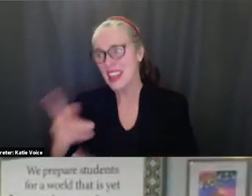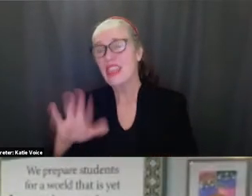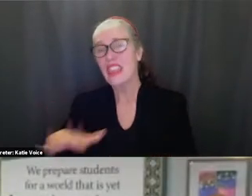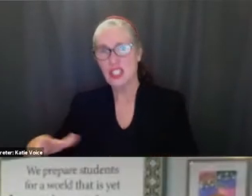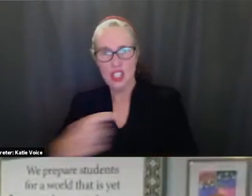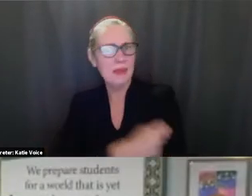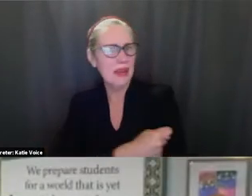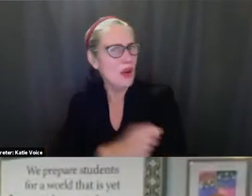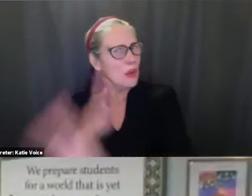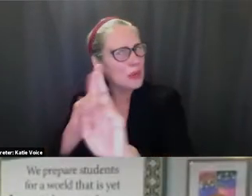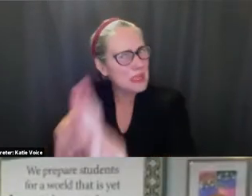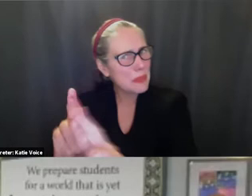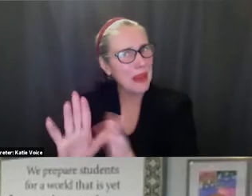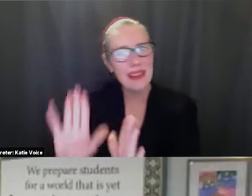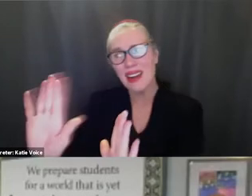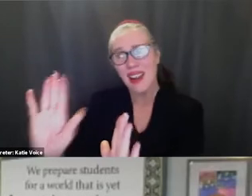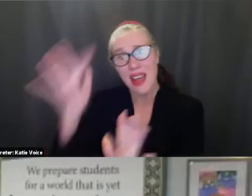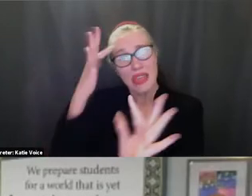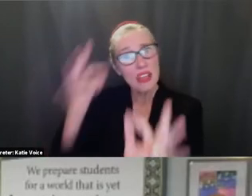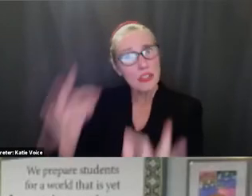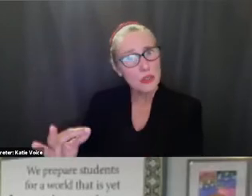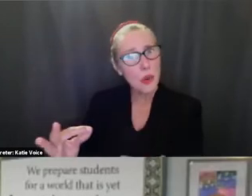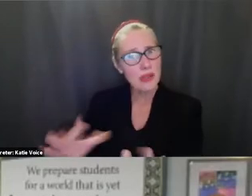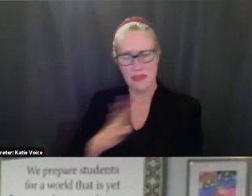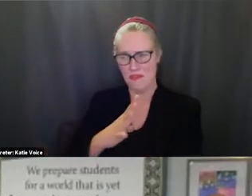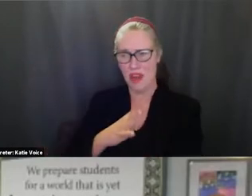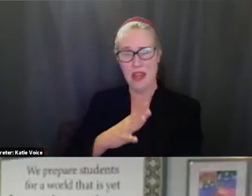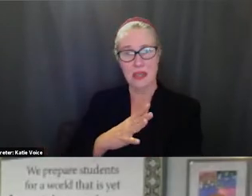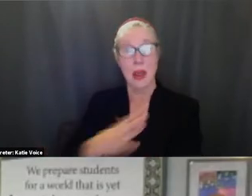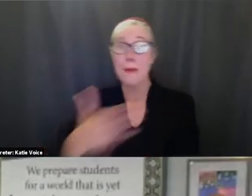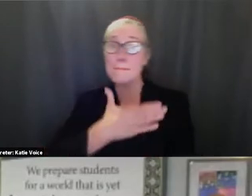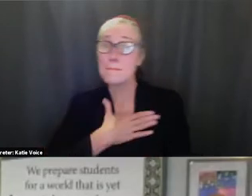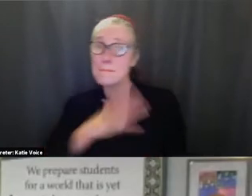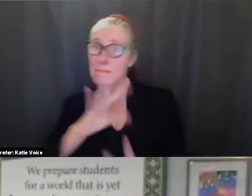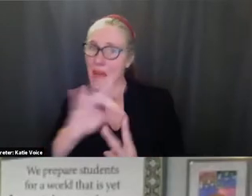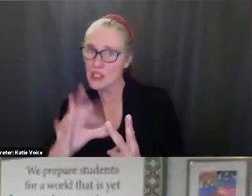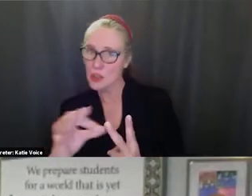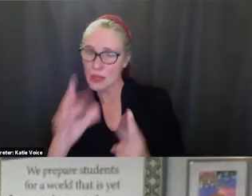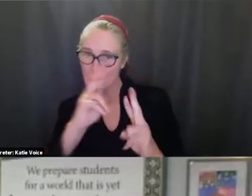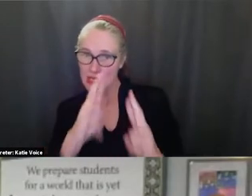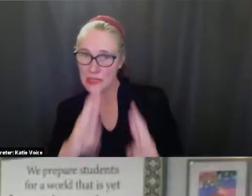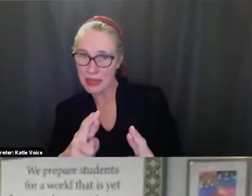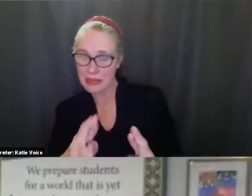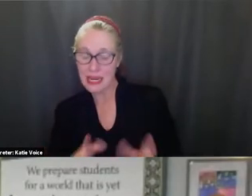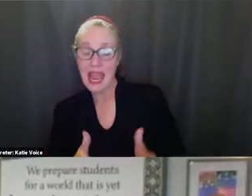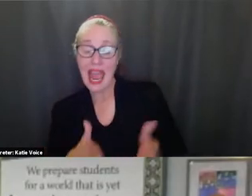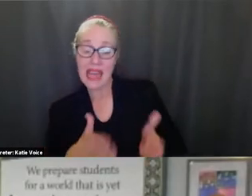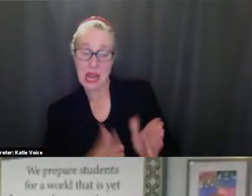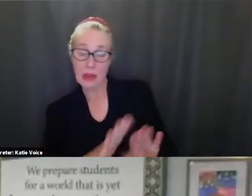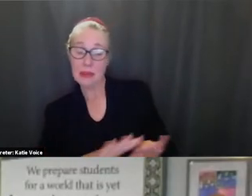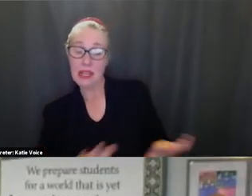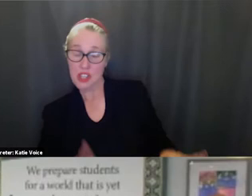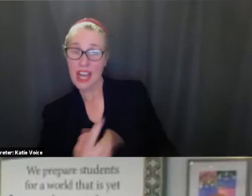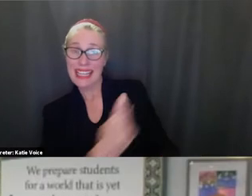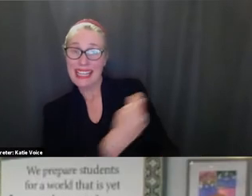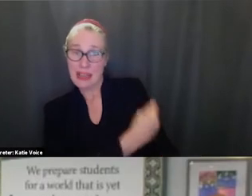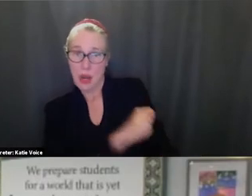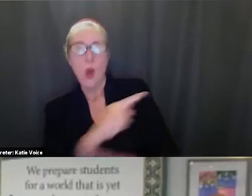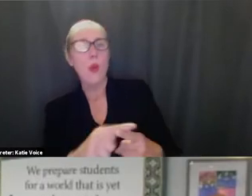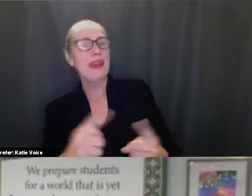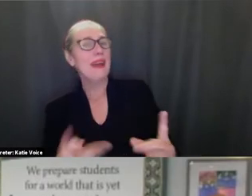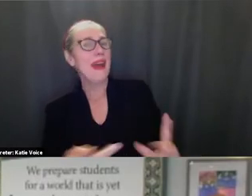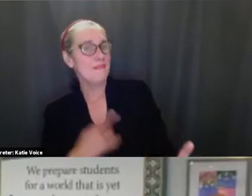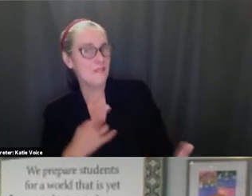respect that that's their choice i want my choice and i will let my child get the vaccine when we feel it's